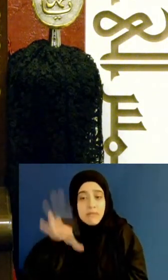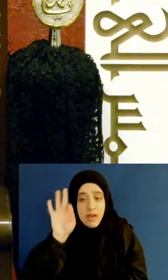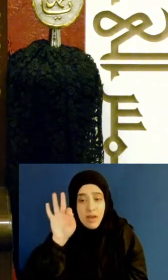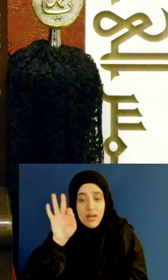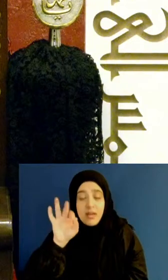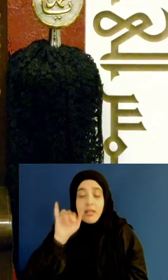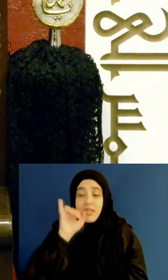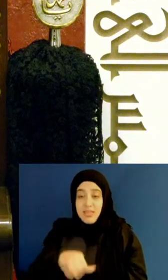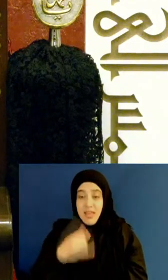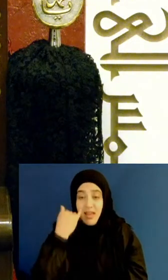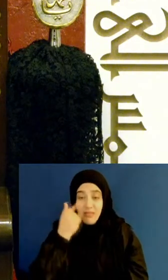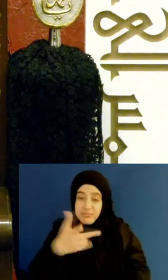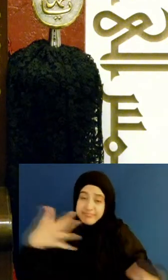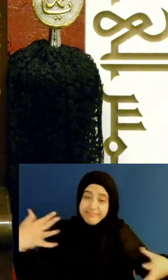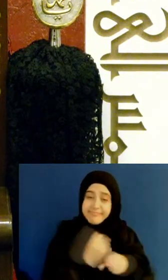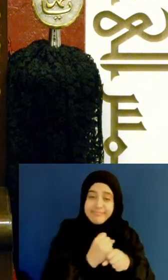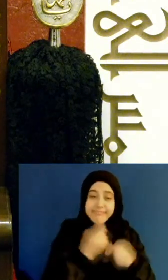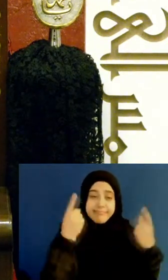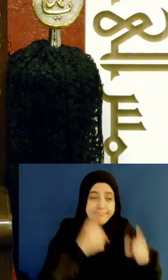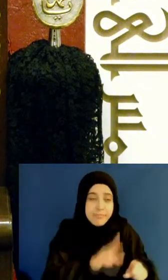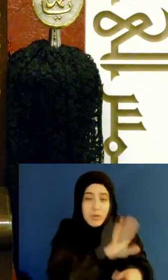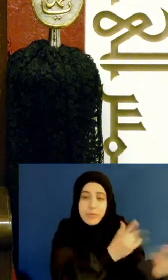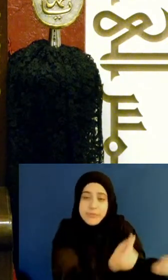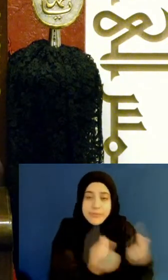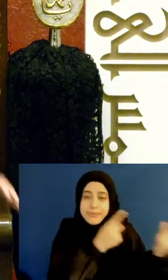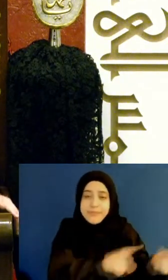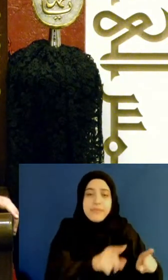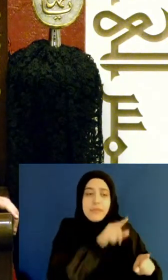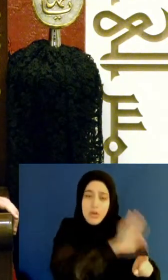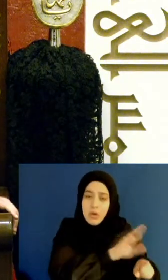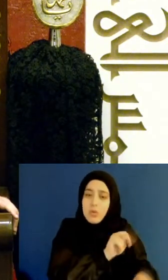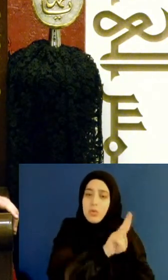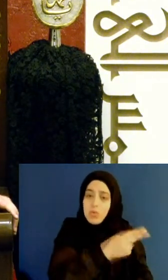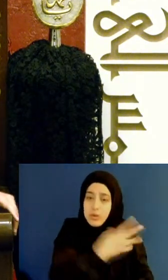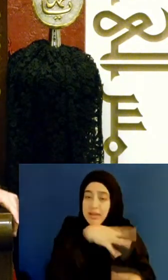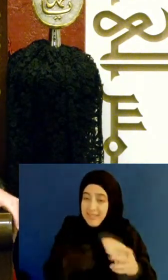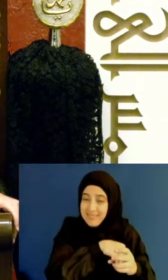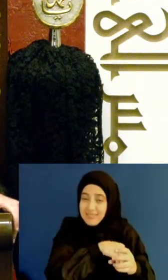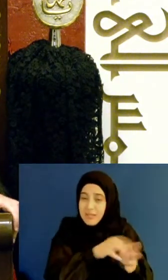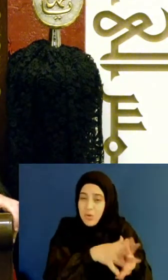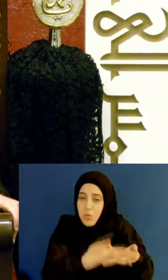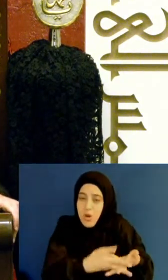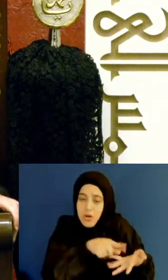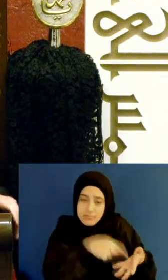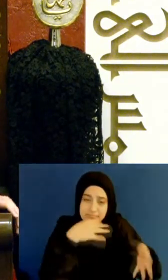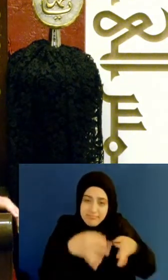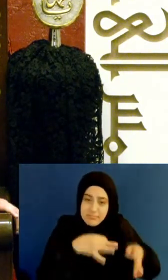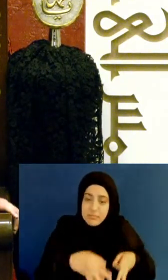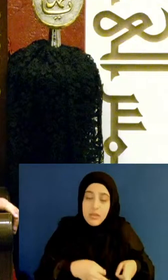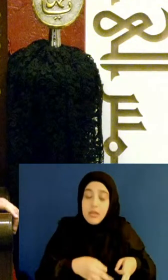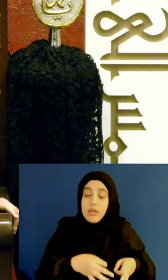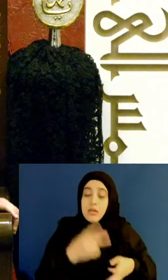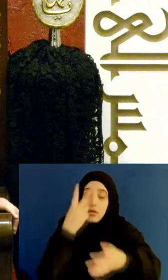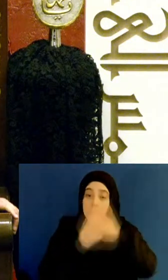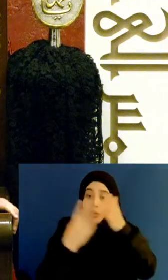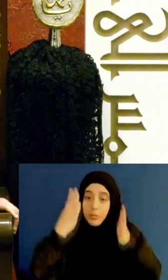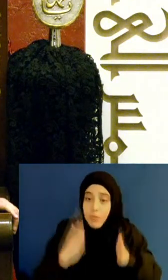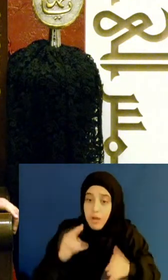Nuh from within the verses of the Holy Quran, Nabi Nuh preached